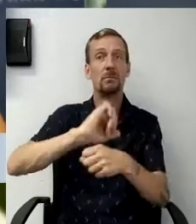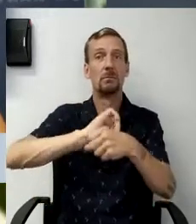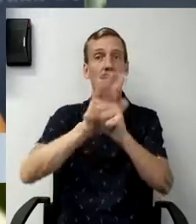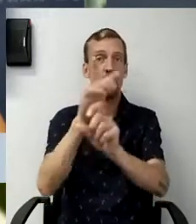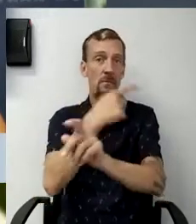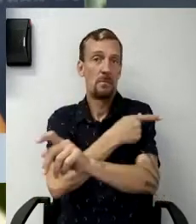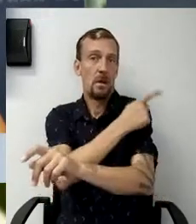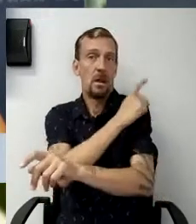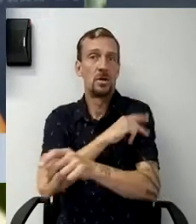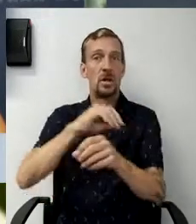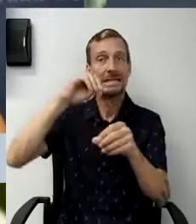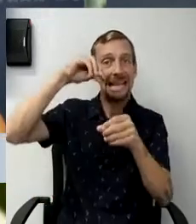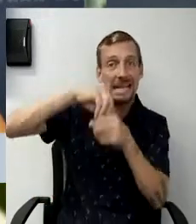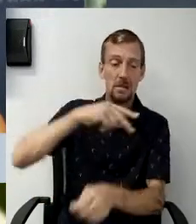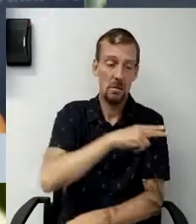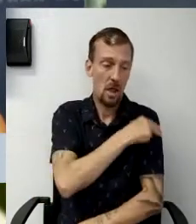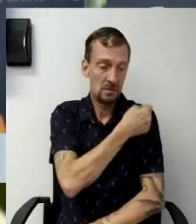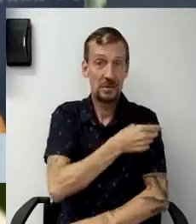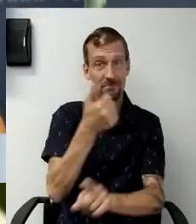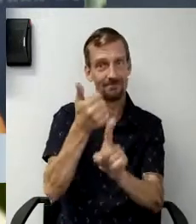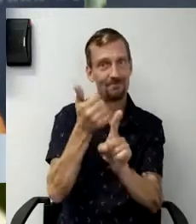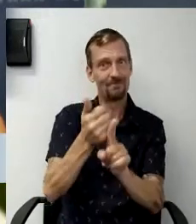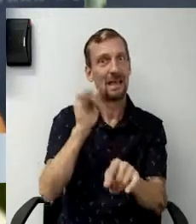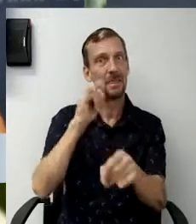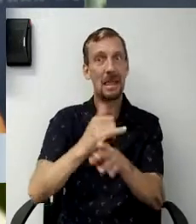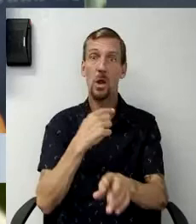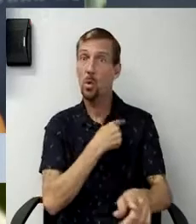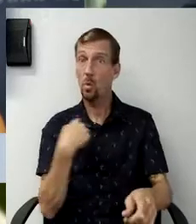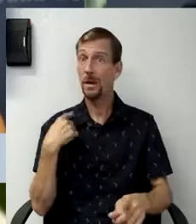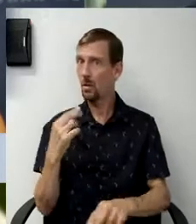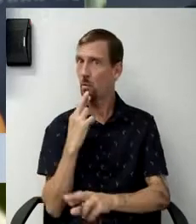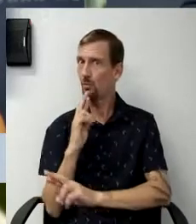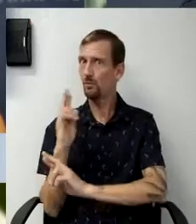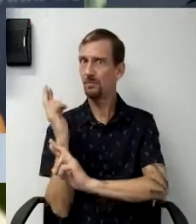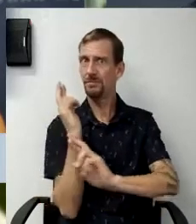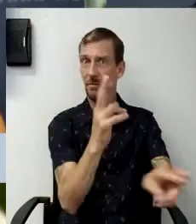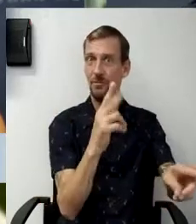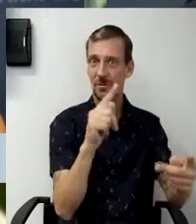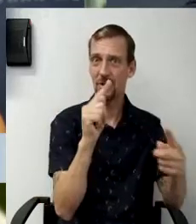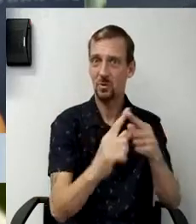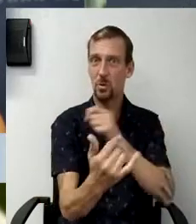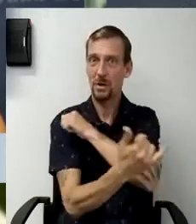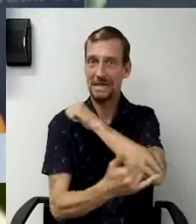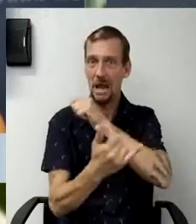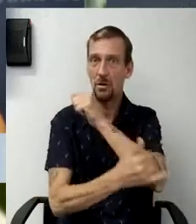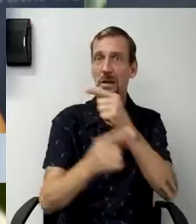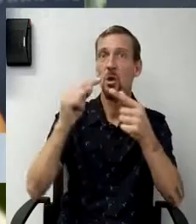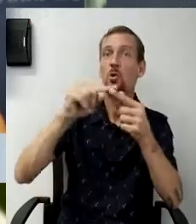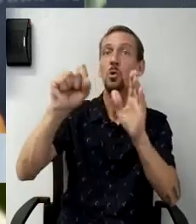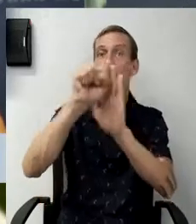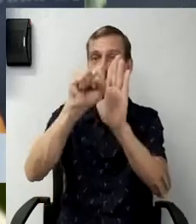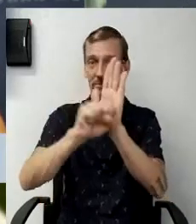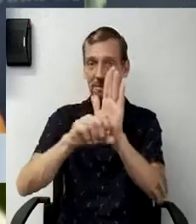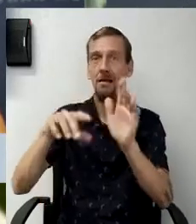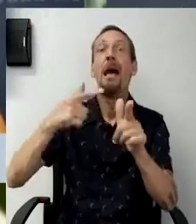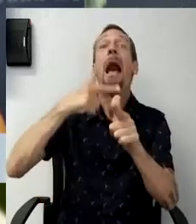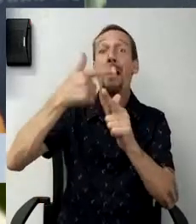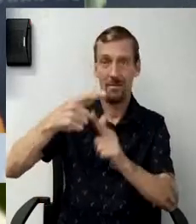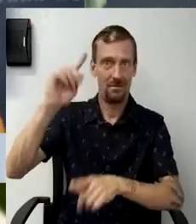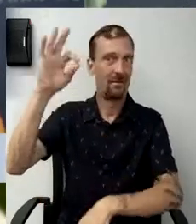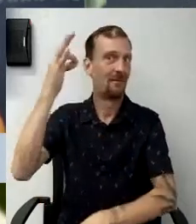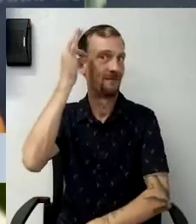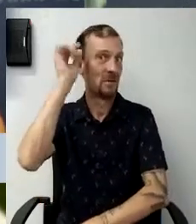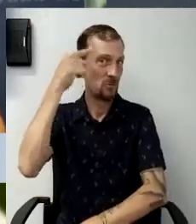positive patients that are hospitalized that we're reporting to the county, to the state, and to the federal government.